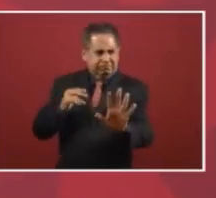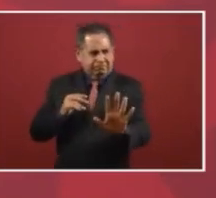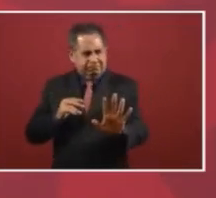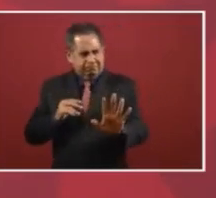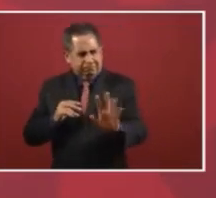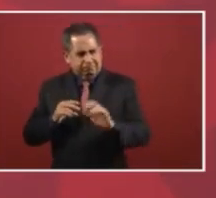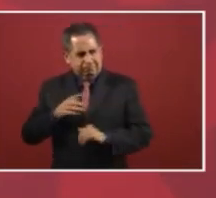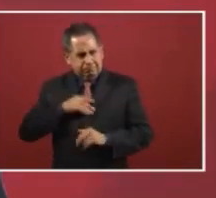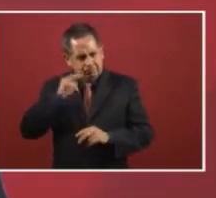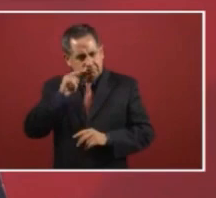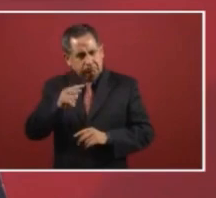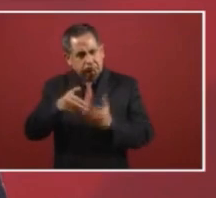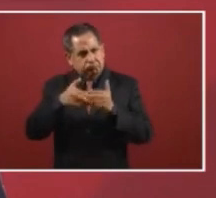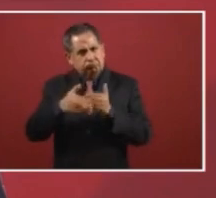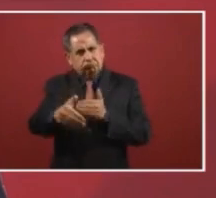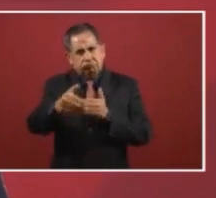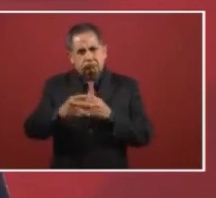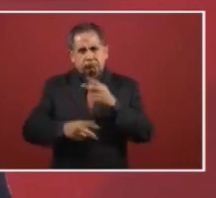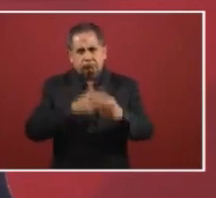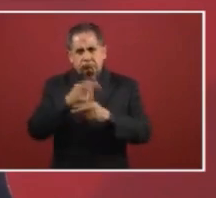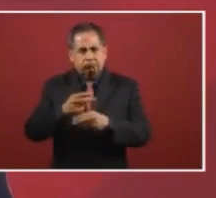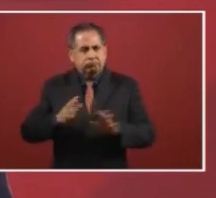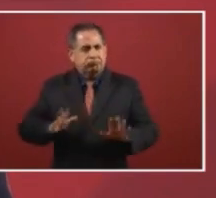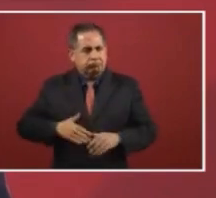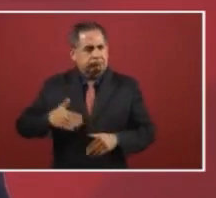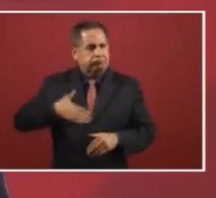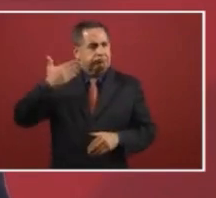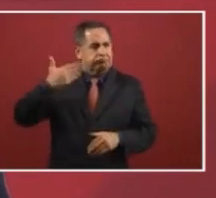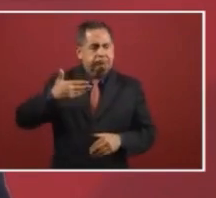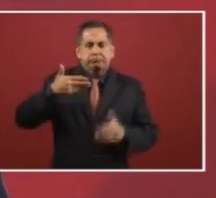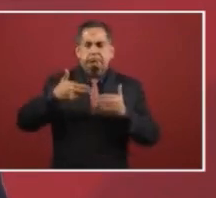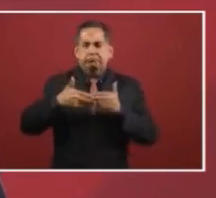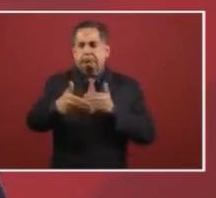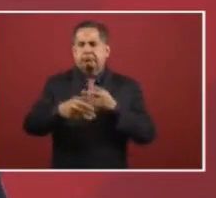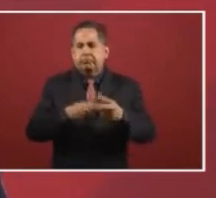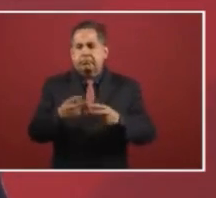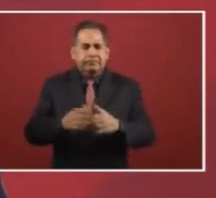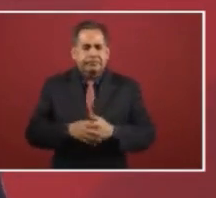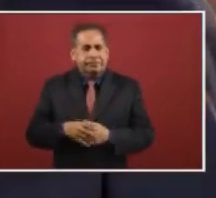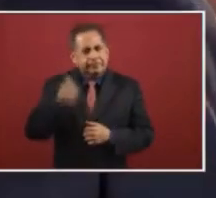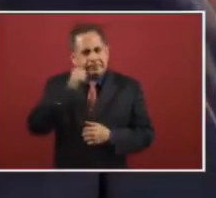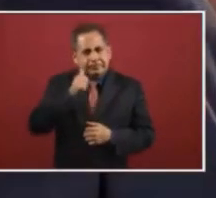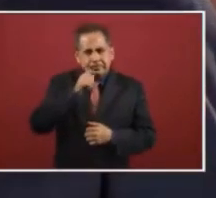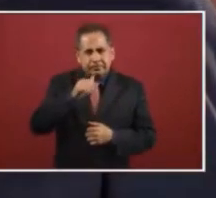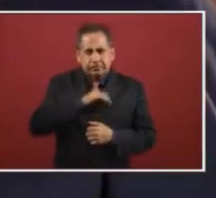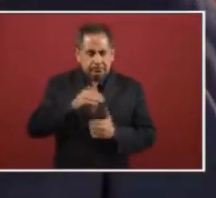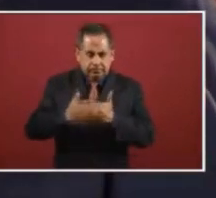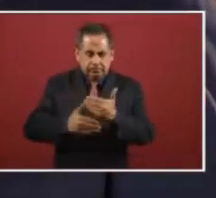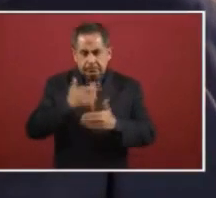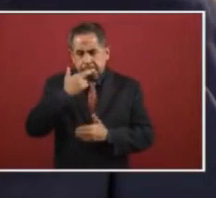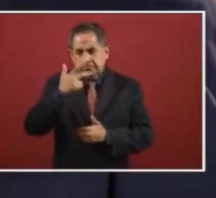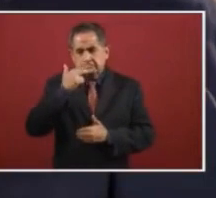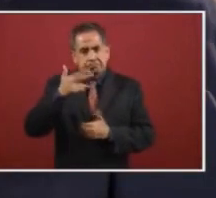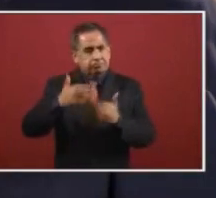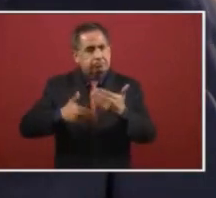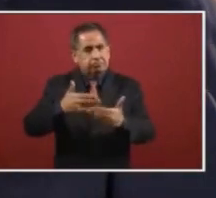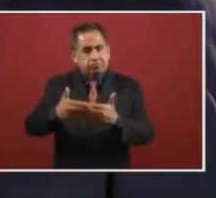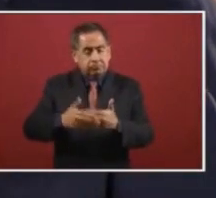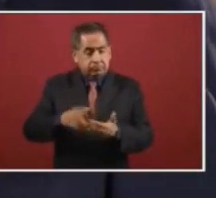I wouldn't see it as an self-critique, but I took it an advantage. We can always